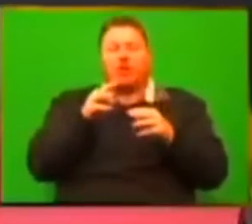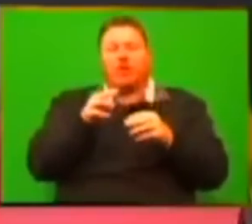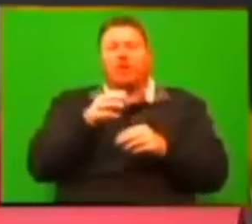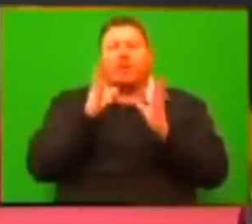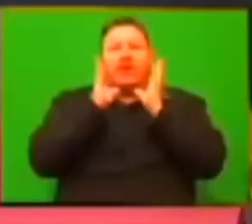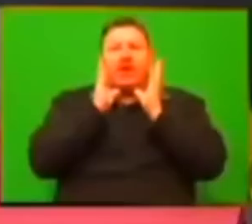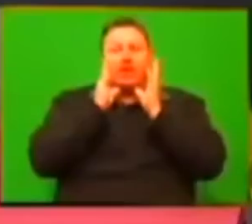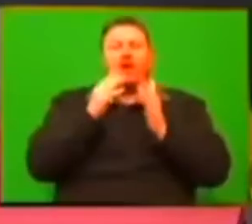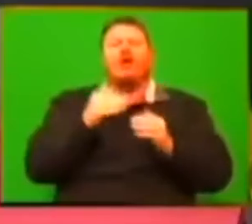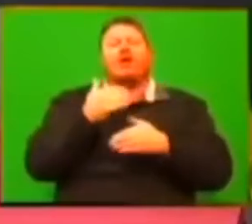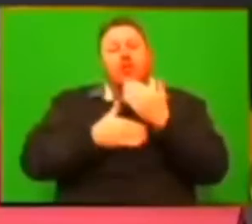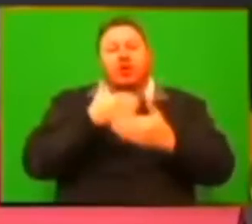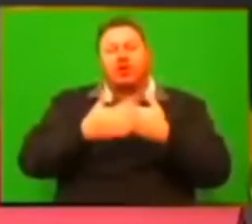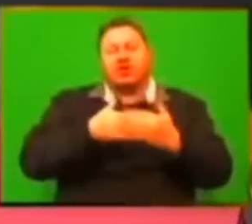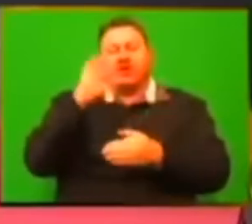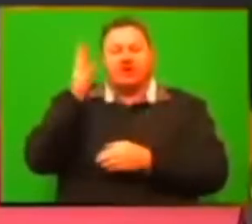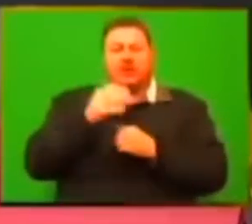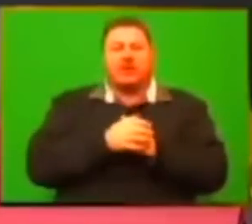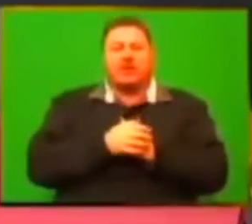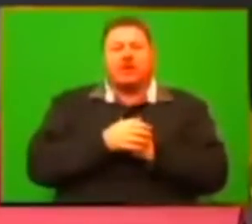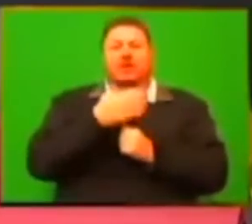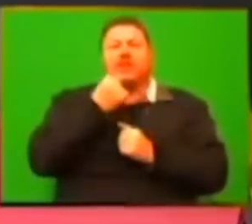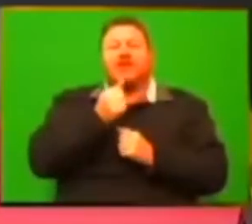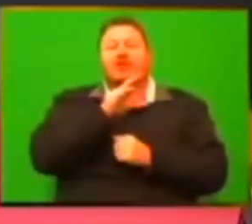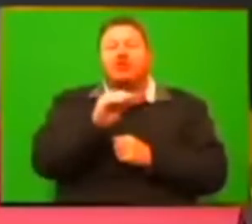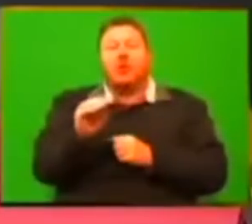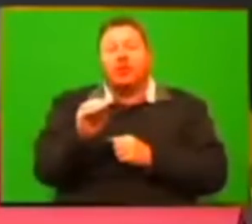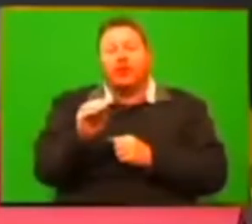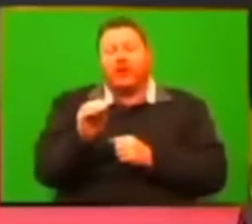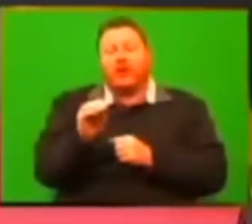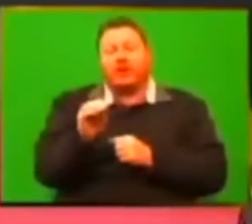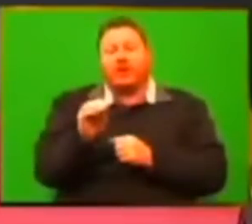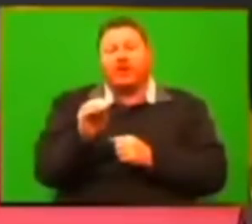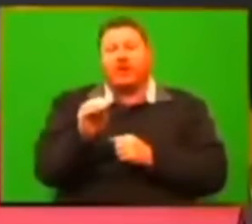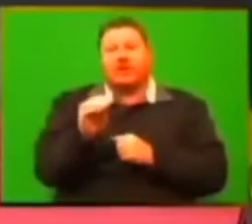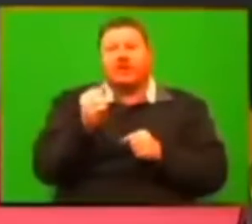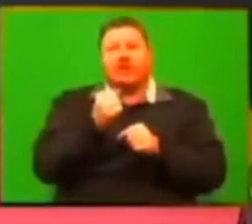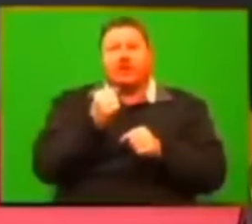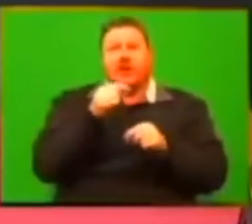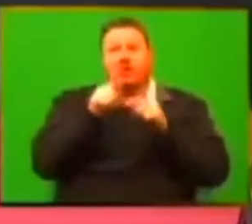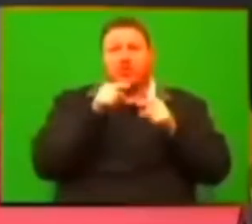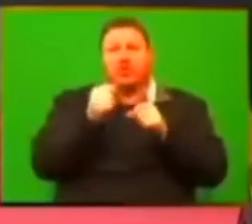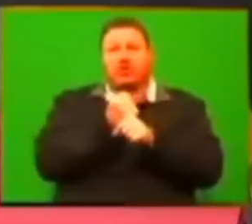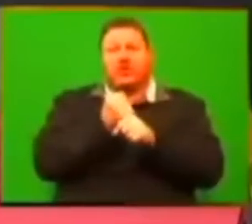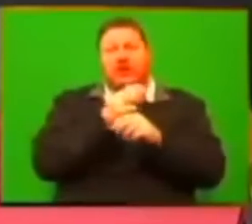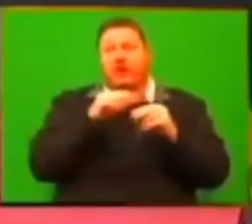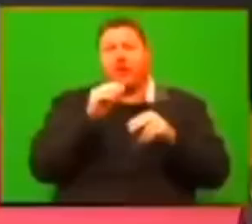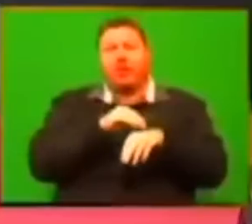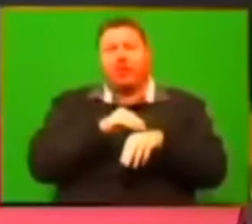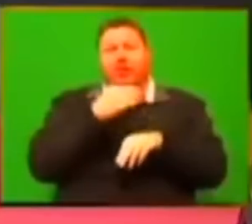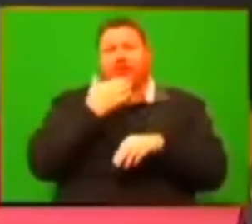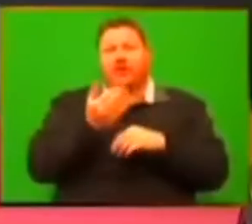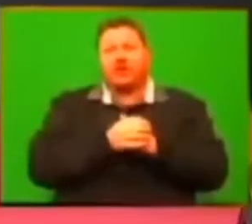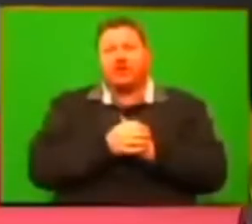you proceed with your debate, can you kindly refrain from making such aspersion? Thank you very much. You may proceed. I